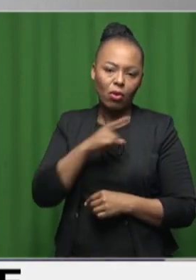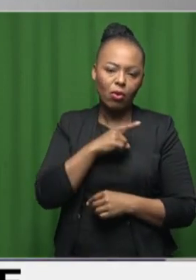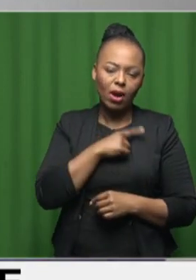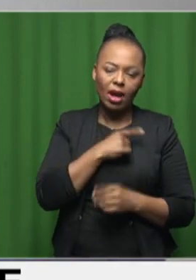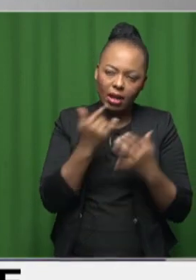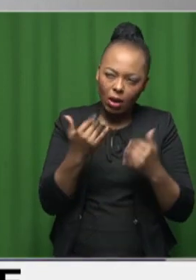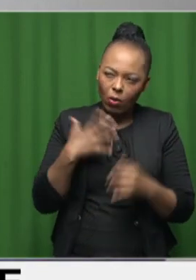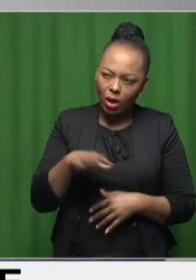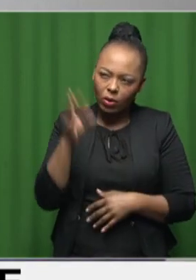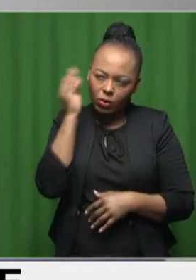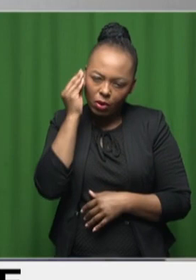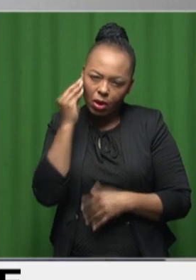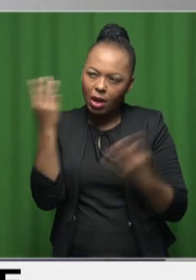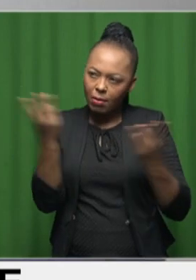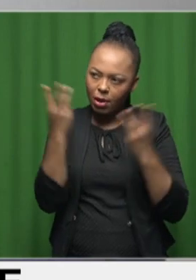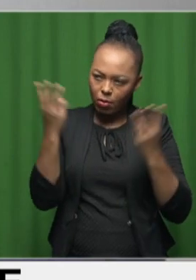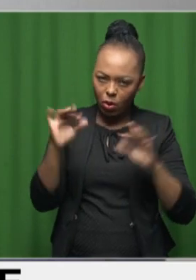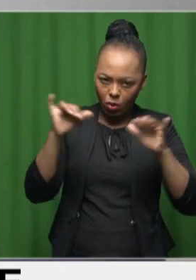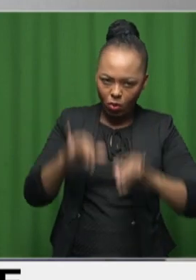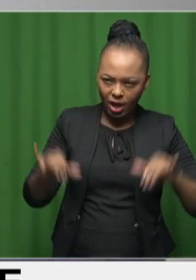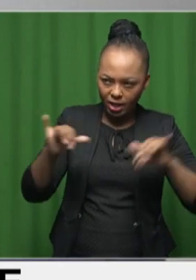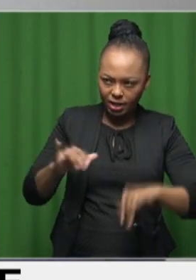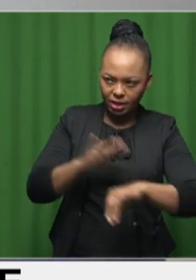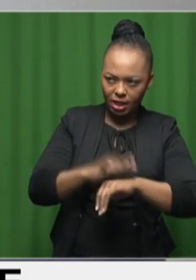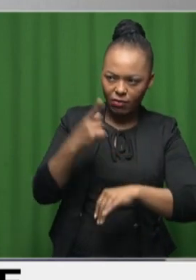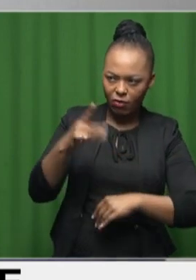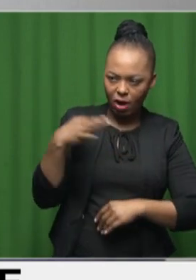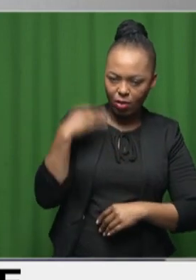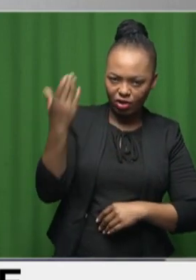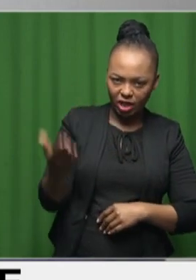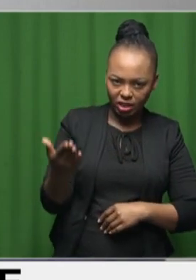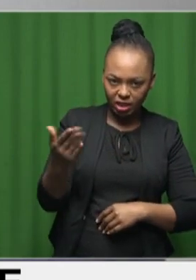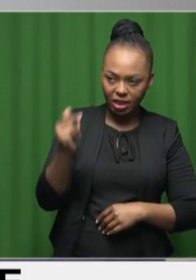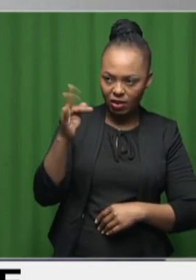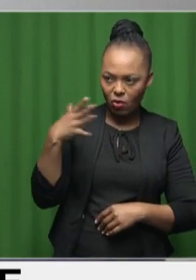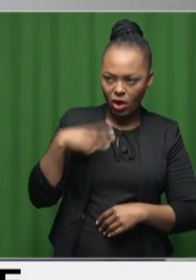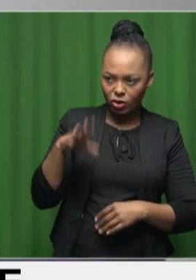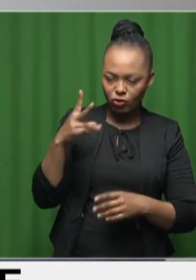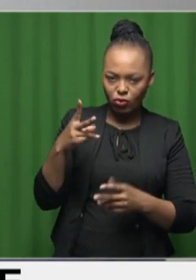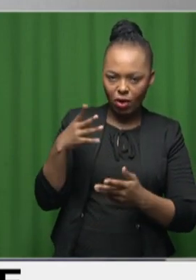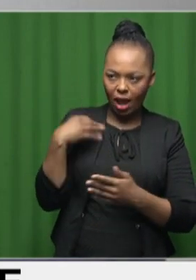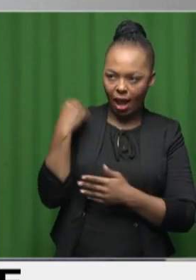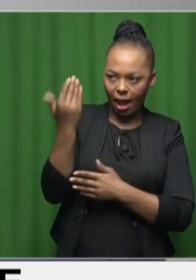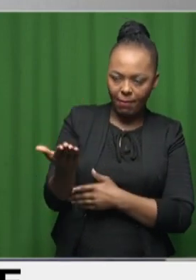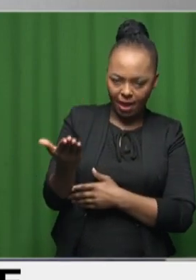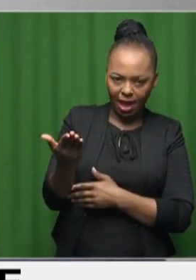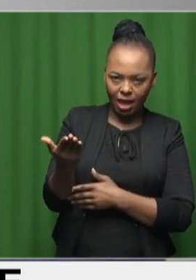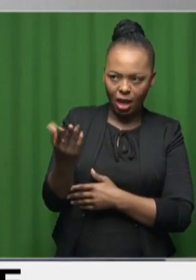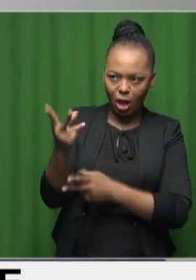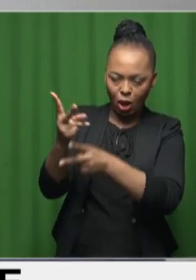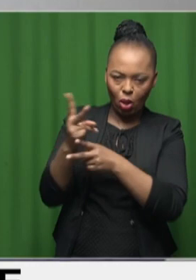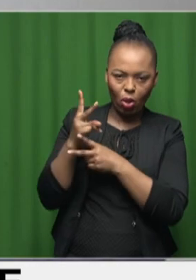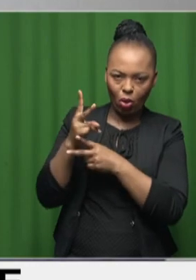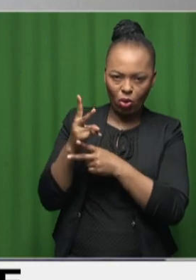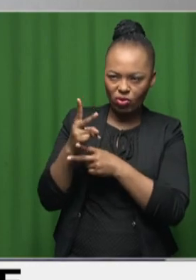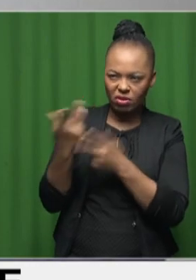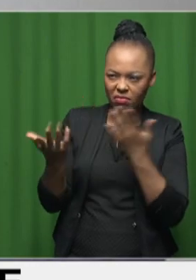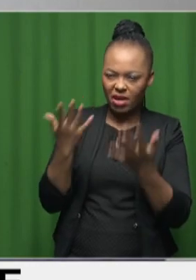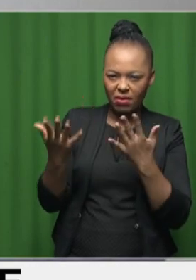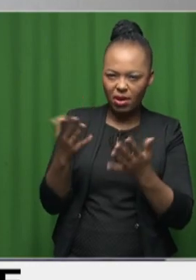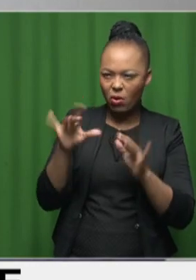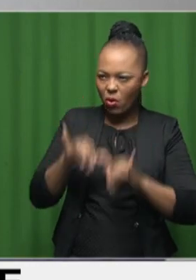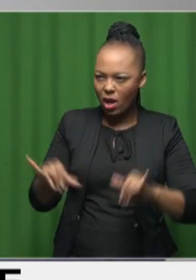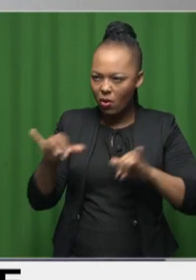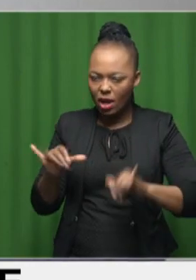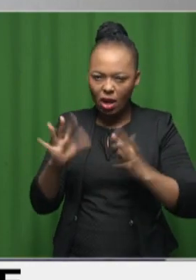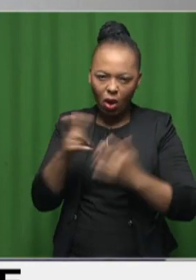I suppose there's still a waiting period for the application for those funds. That's something that you're going to announce the details, or is there somewhere that interested